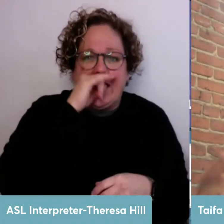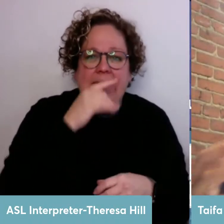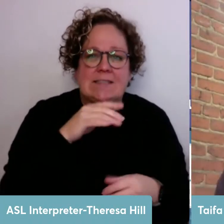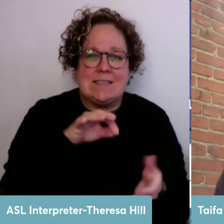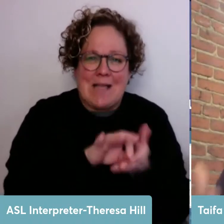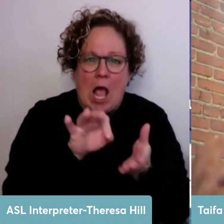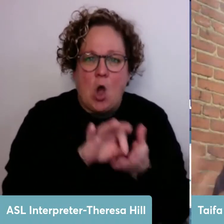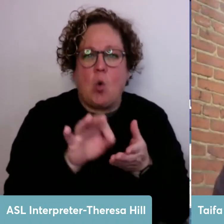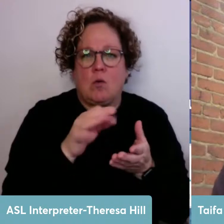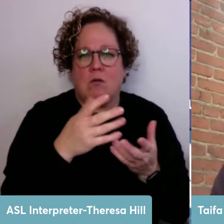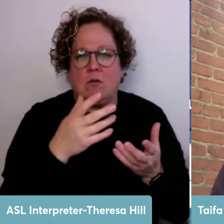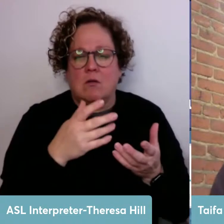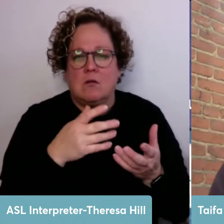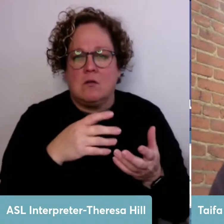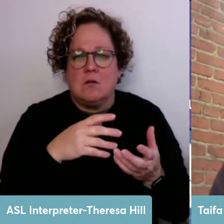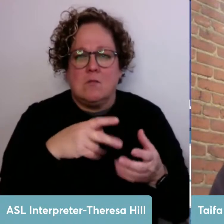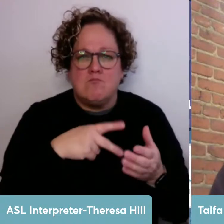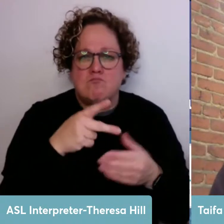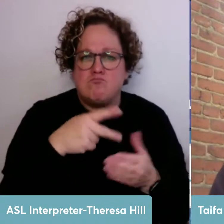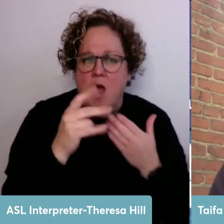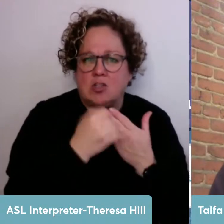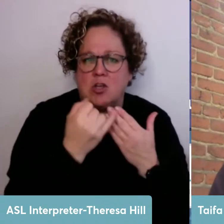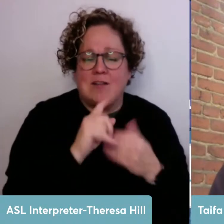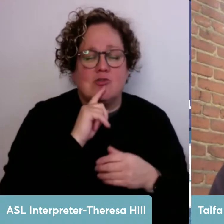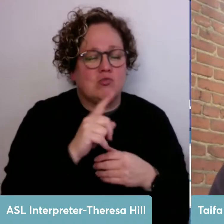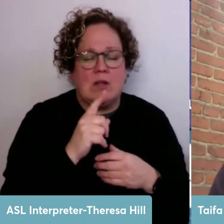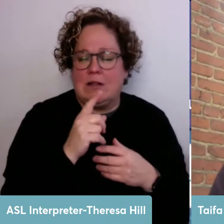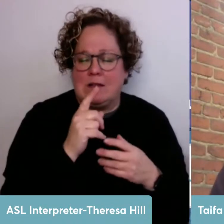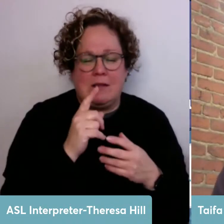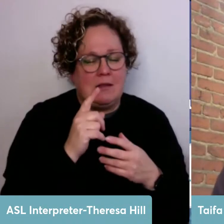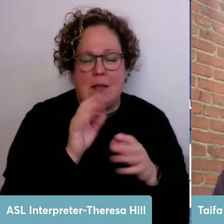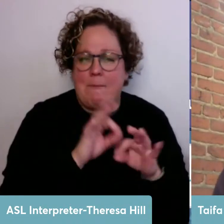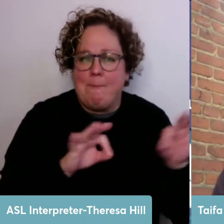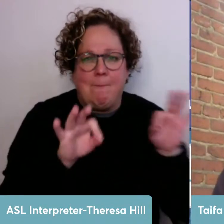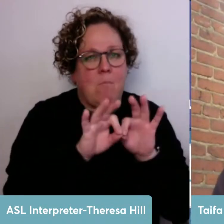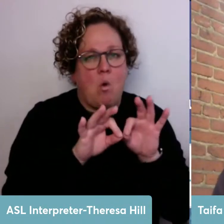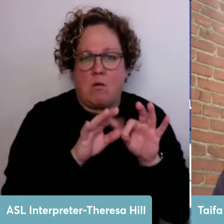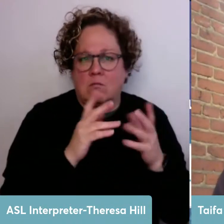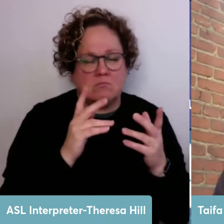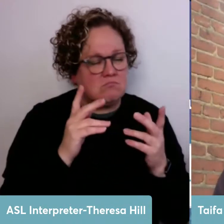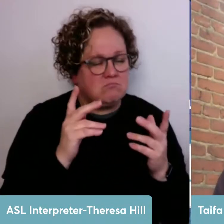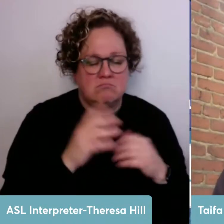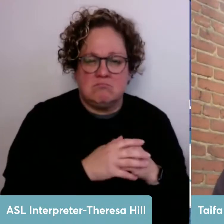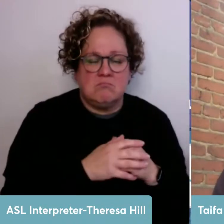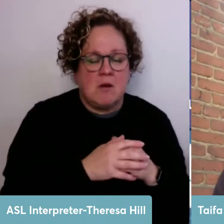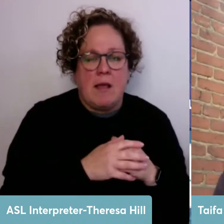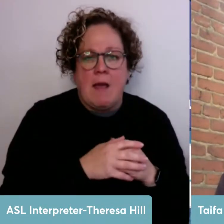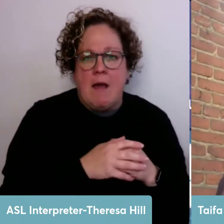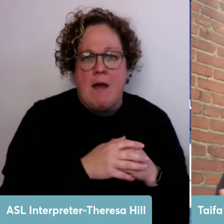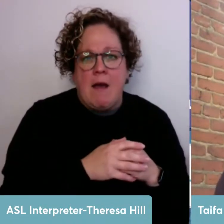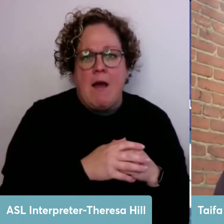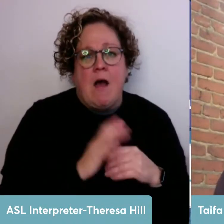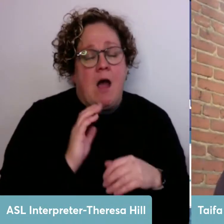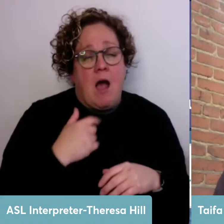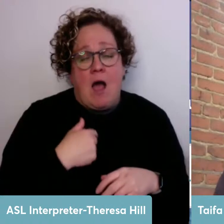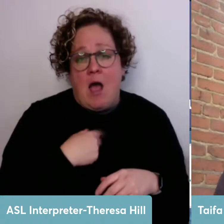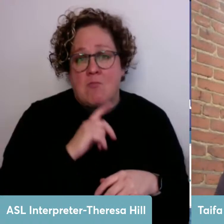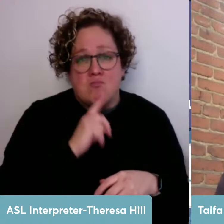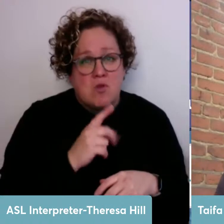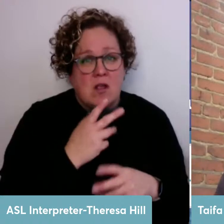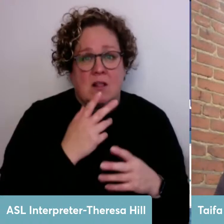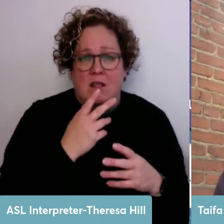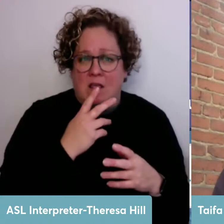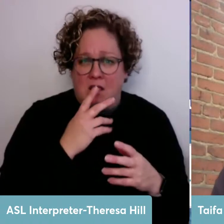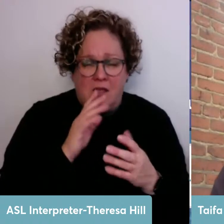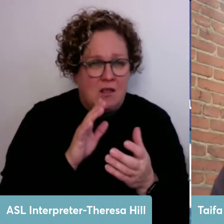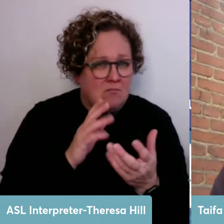is as rigorous and relevant as ever. And I'm in awe of the fact that Michigan, like states in Georgia,